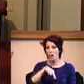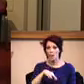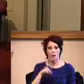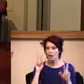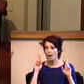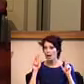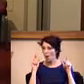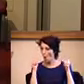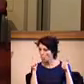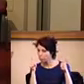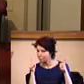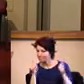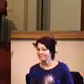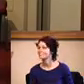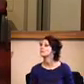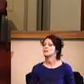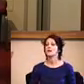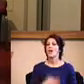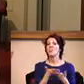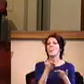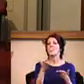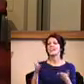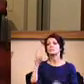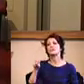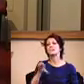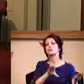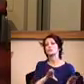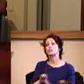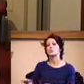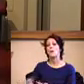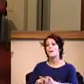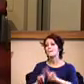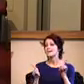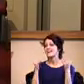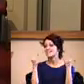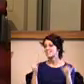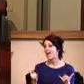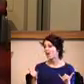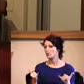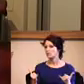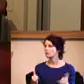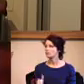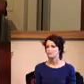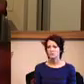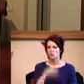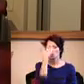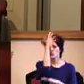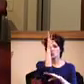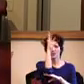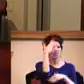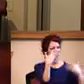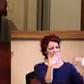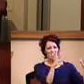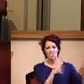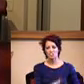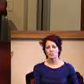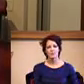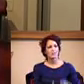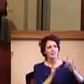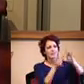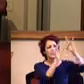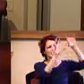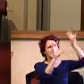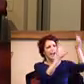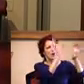hope we've done all of the things that we needed to do but but now when there's no tree up when there's no tinsel when all of the